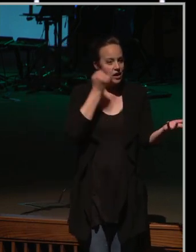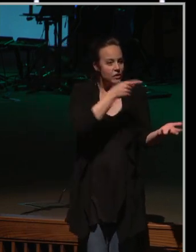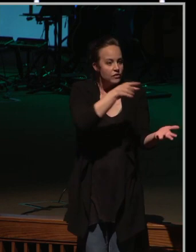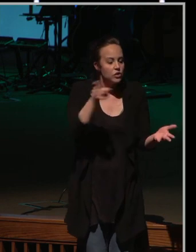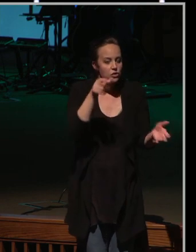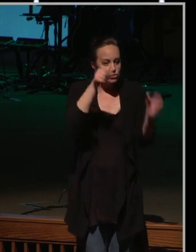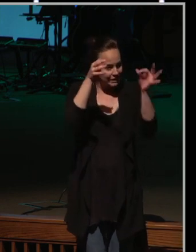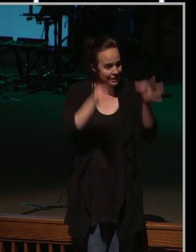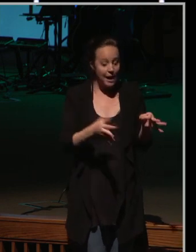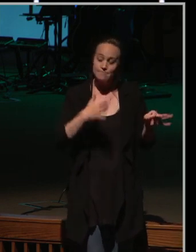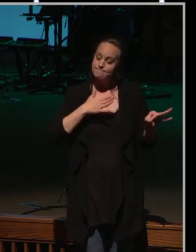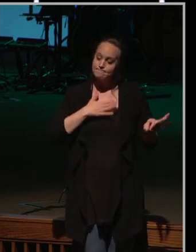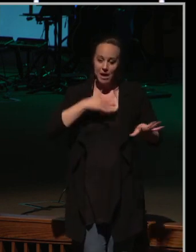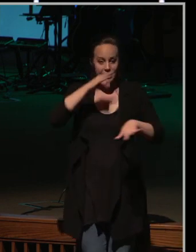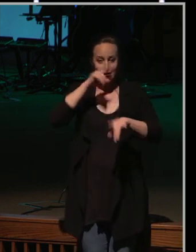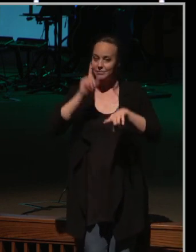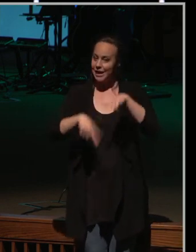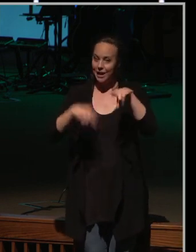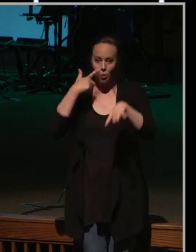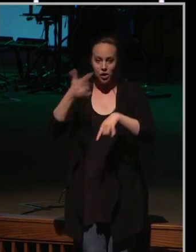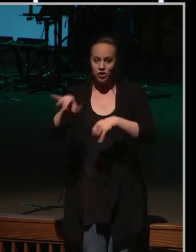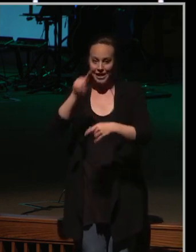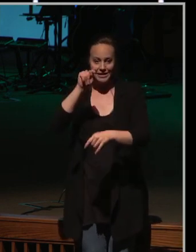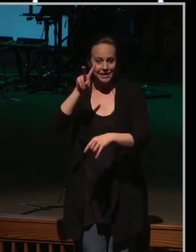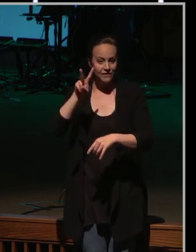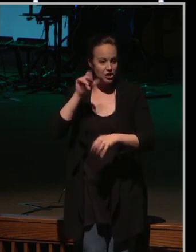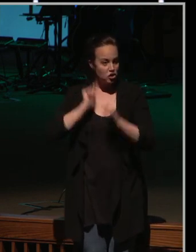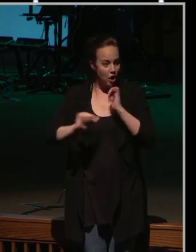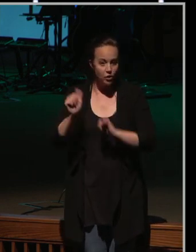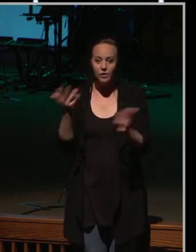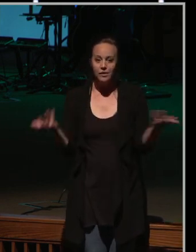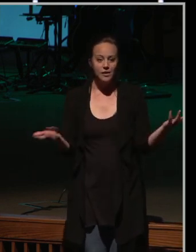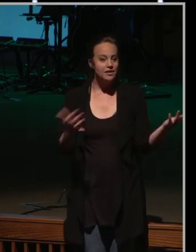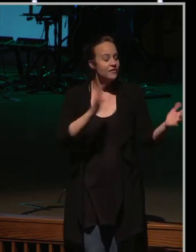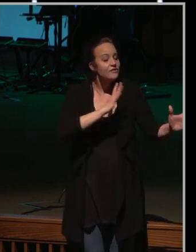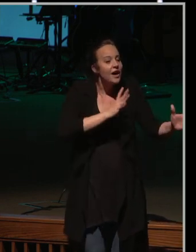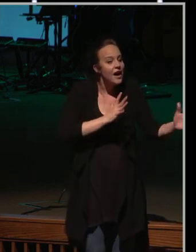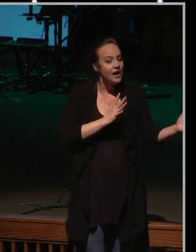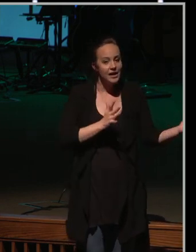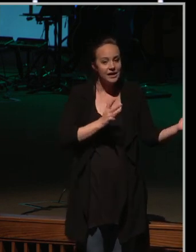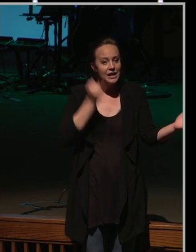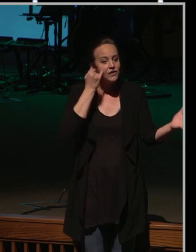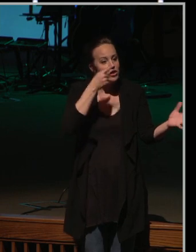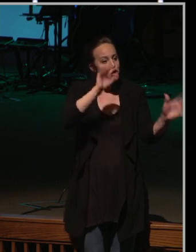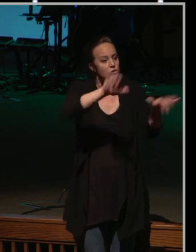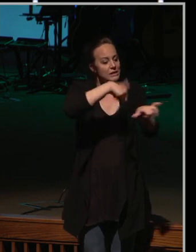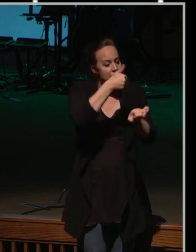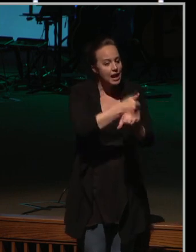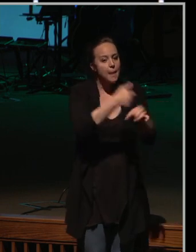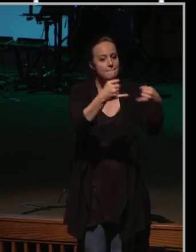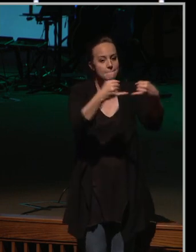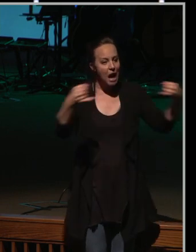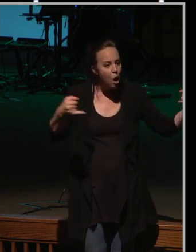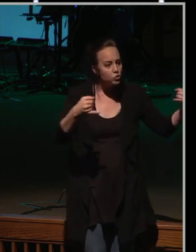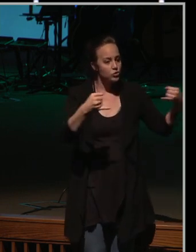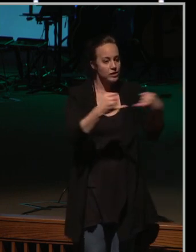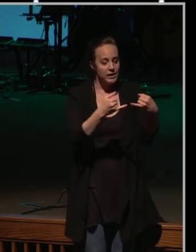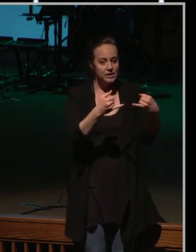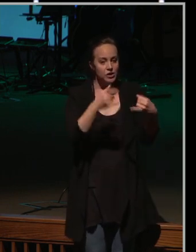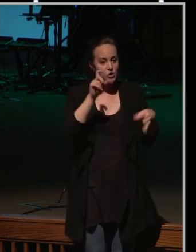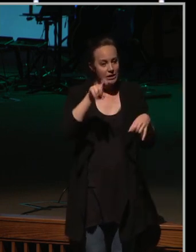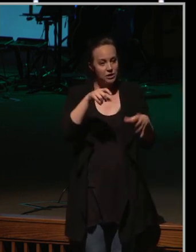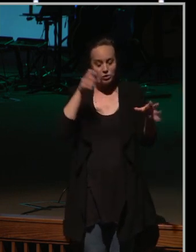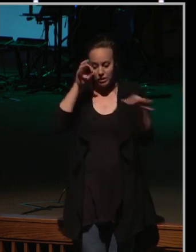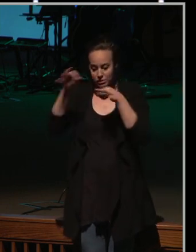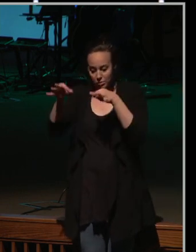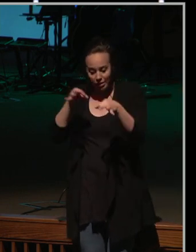why can't I? It's okay to set some of these boundaries. Explain them to your kids, why they're there, that you are protecting them and protecting their heart, that you